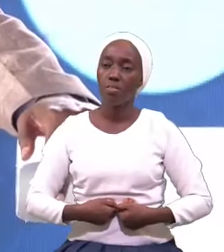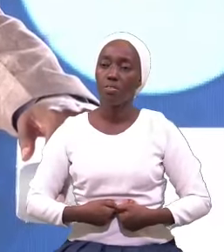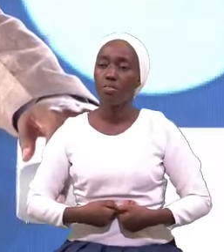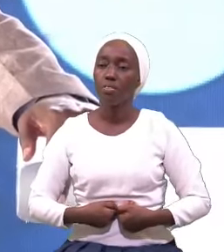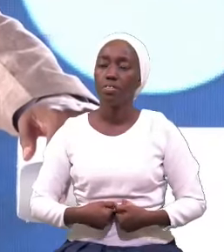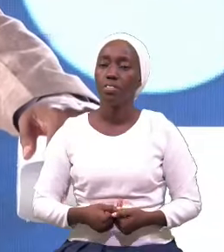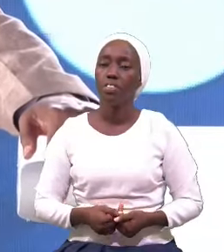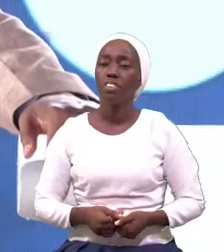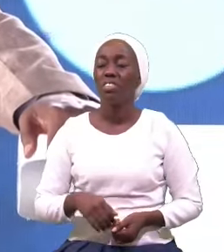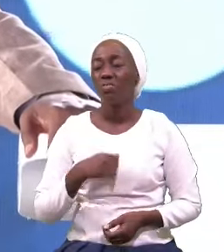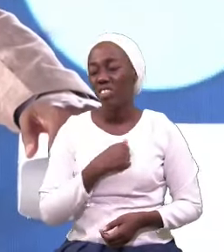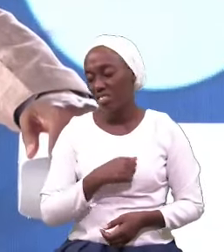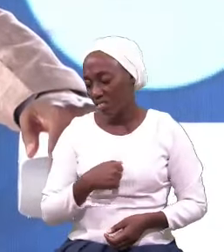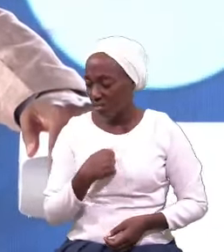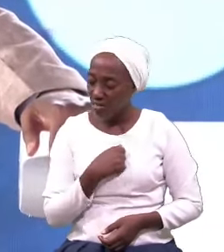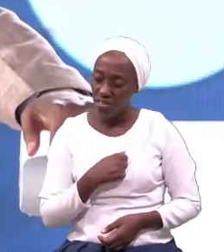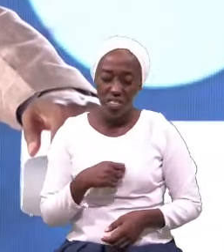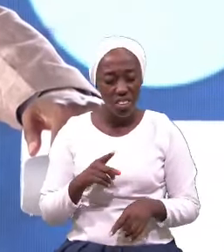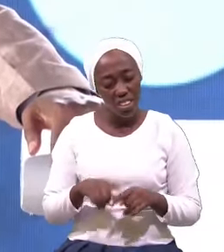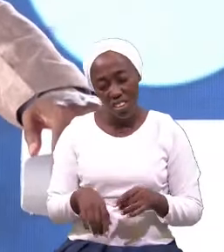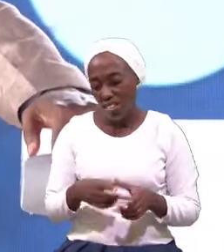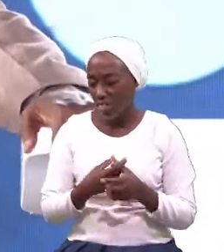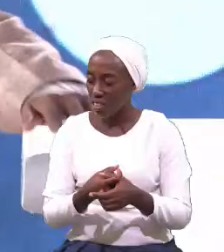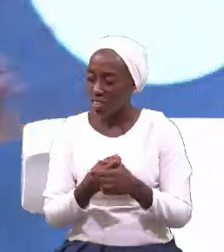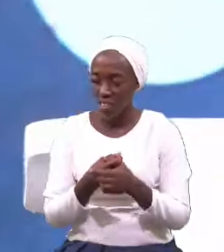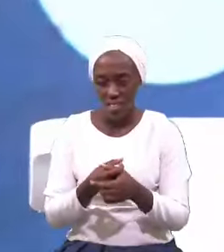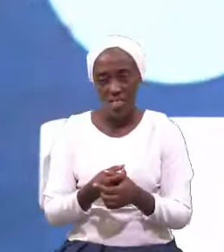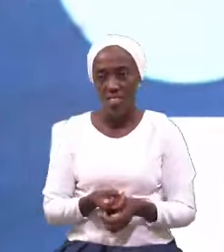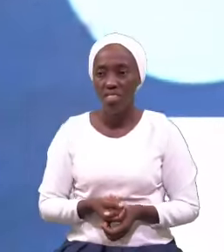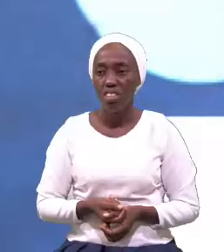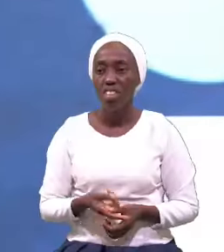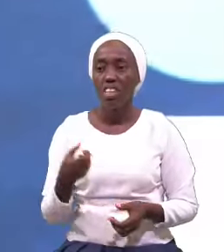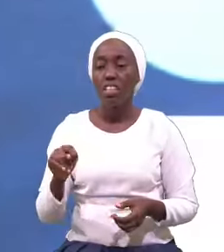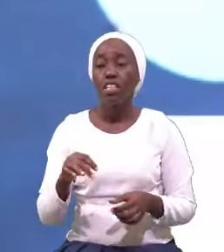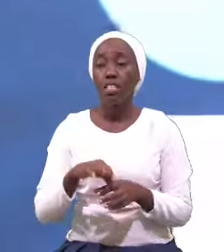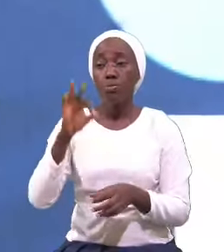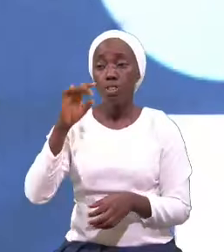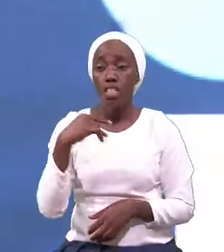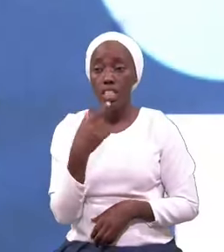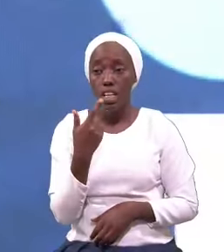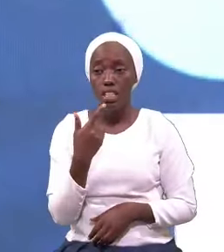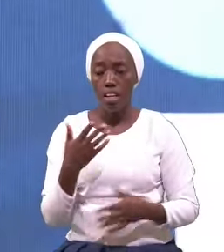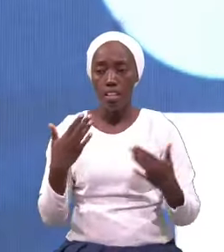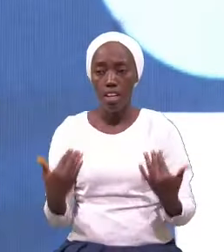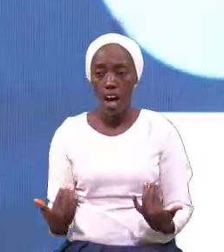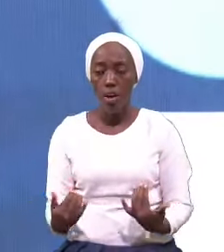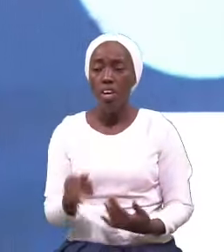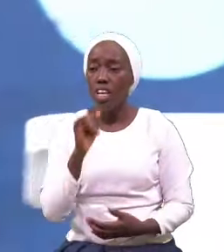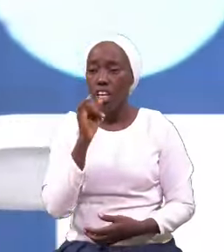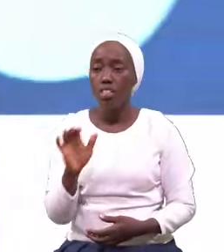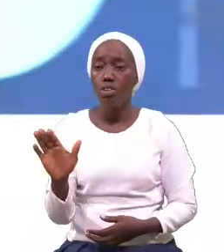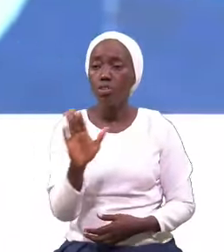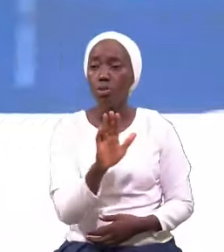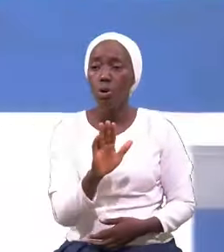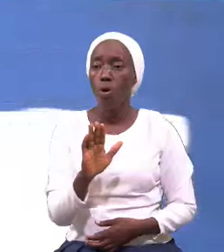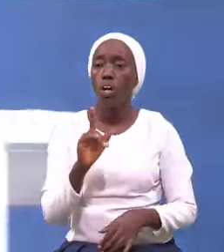I'm sorry, I cannot run. And the Spirit says, now it's your turn.